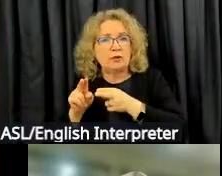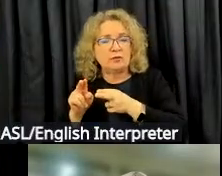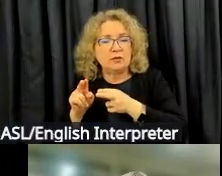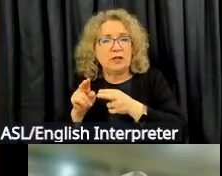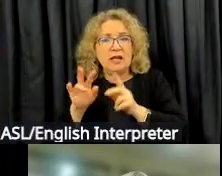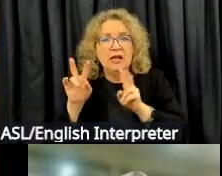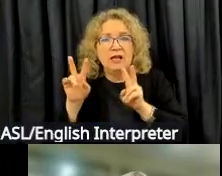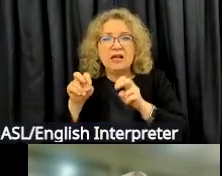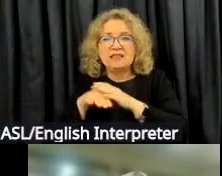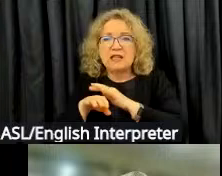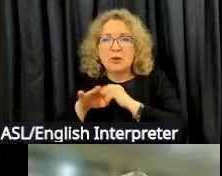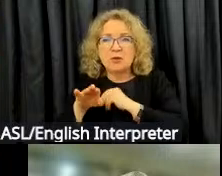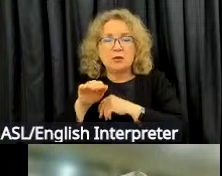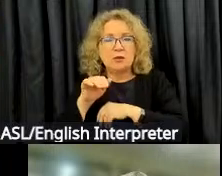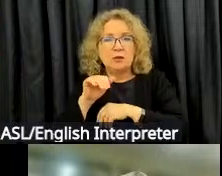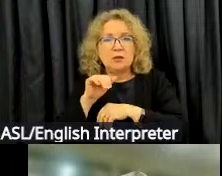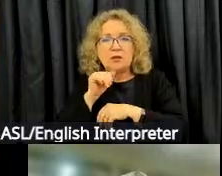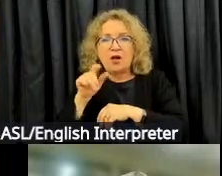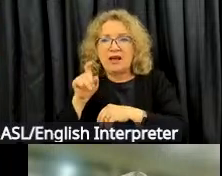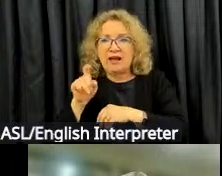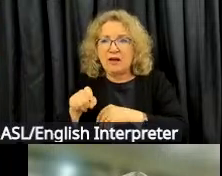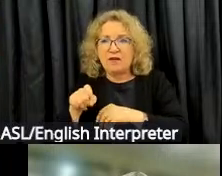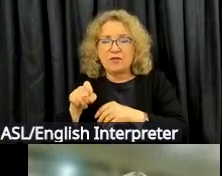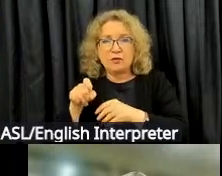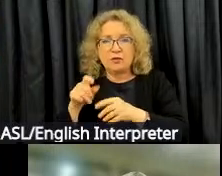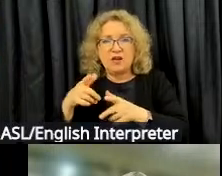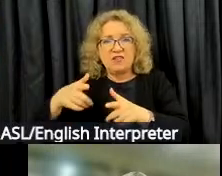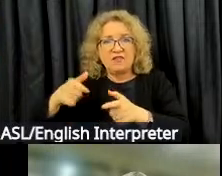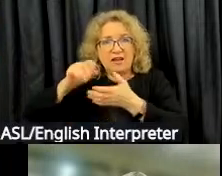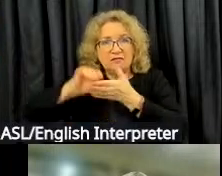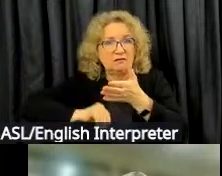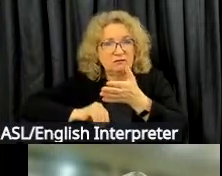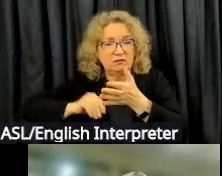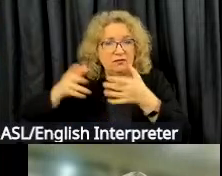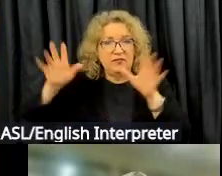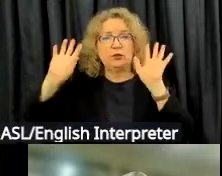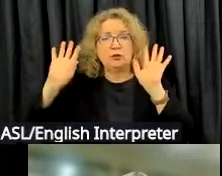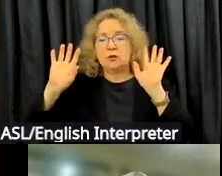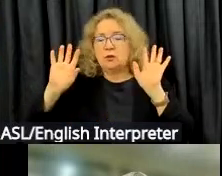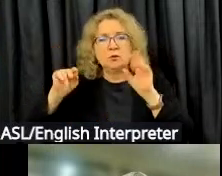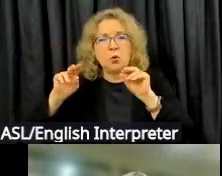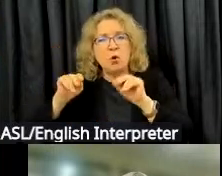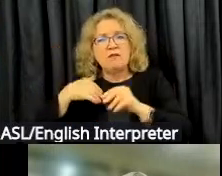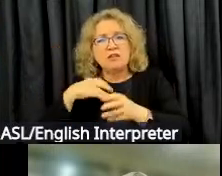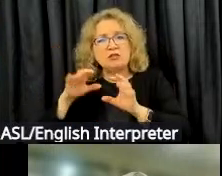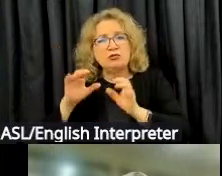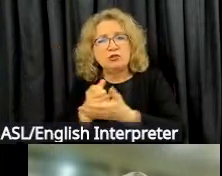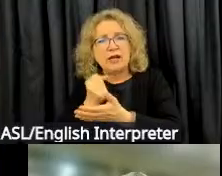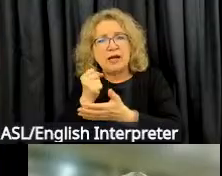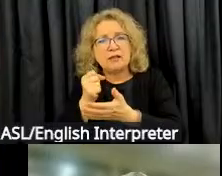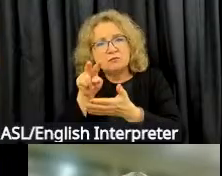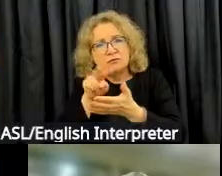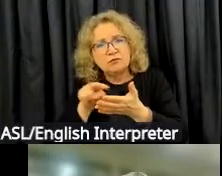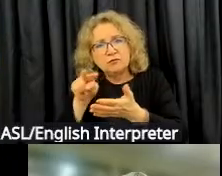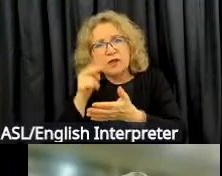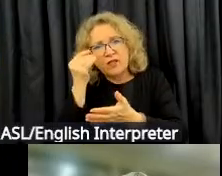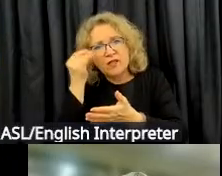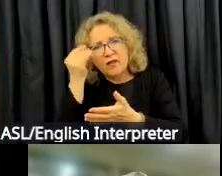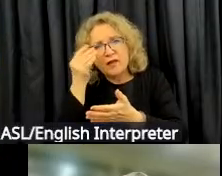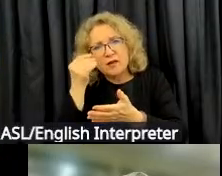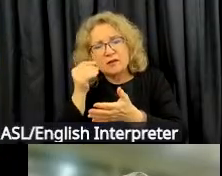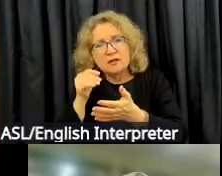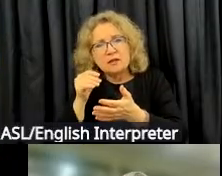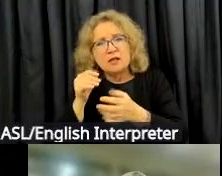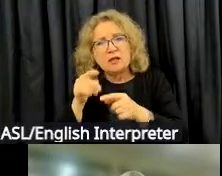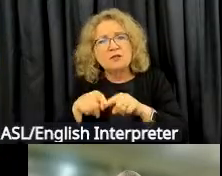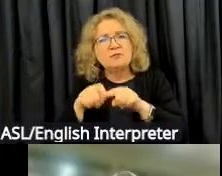You don't have to fill it out in the moment. You can think about an idea and then reply later. So as long